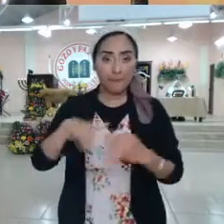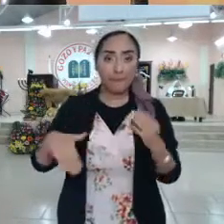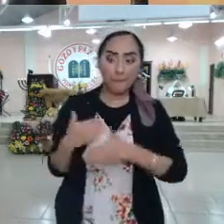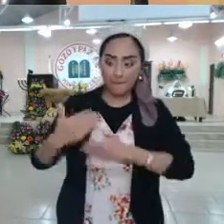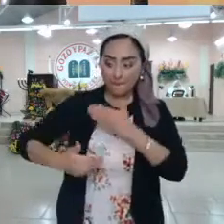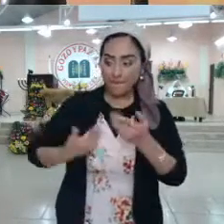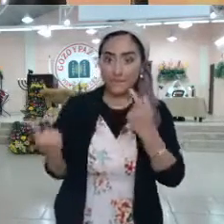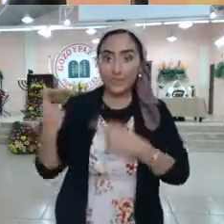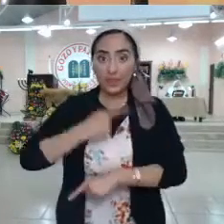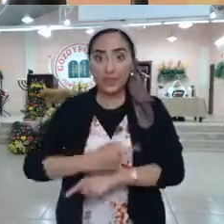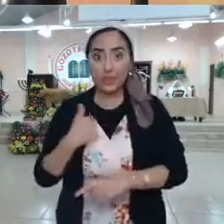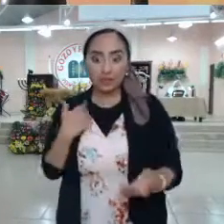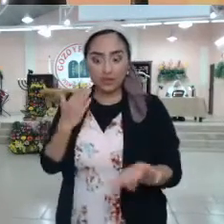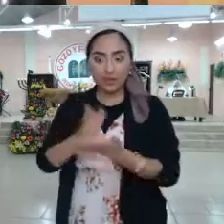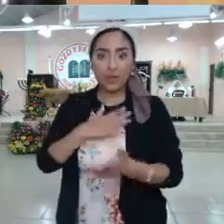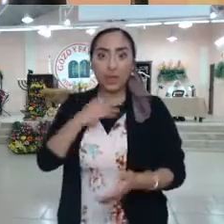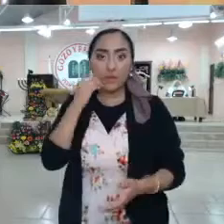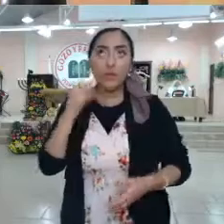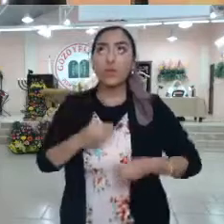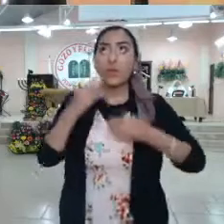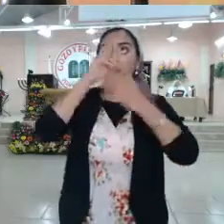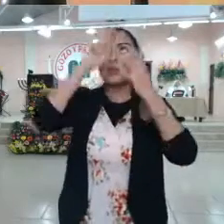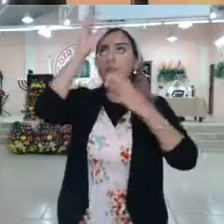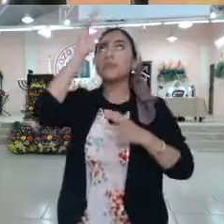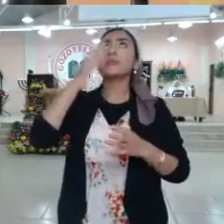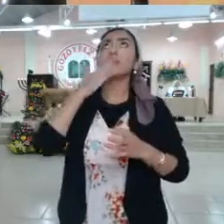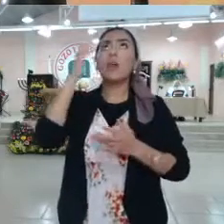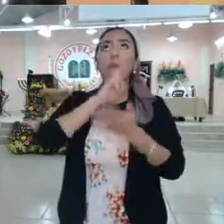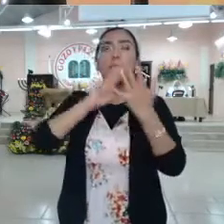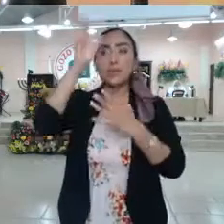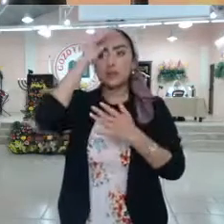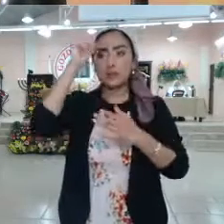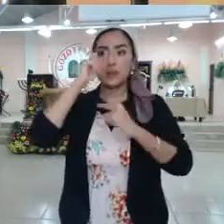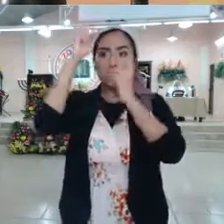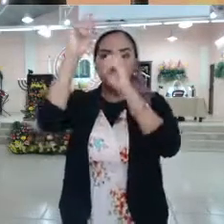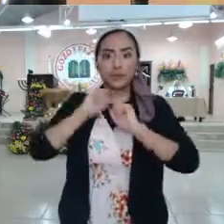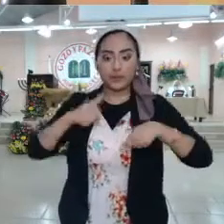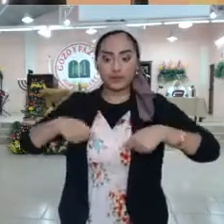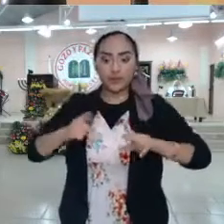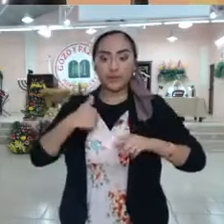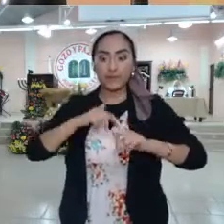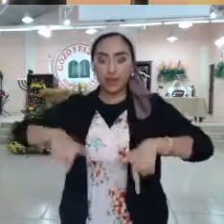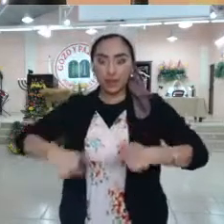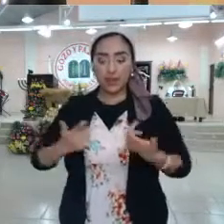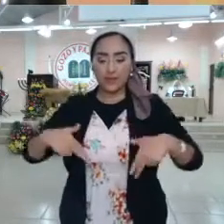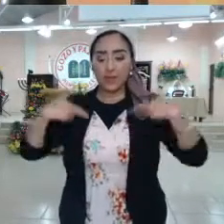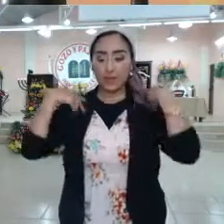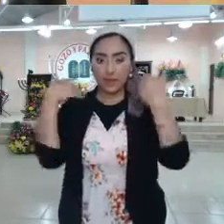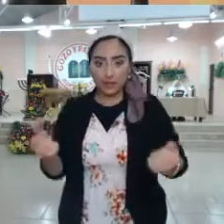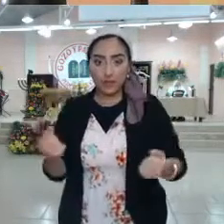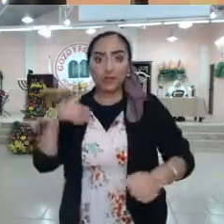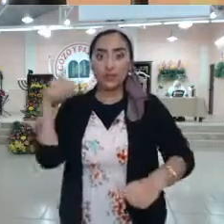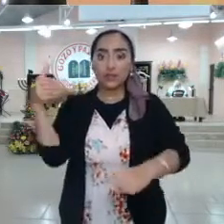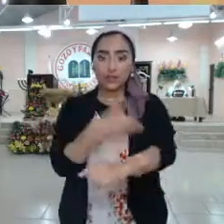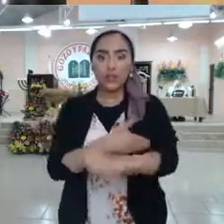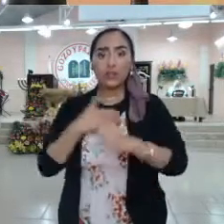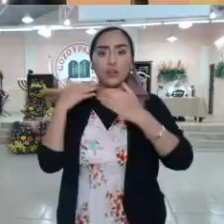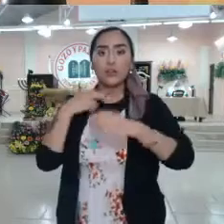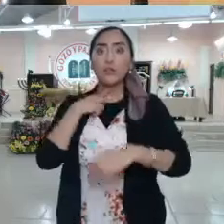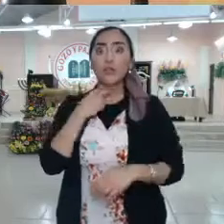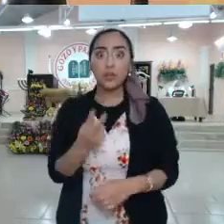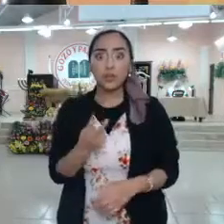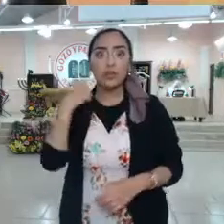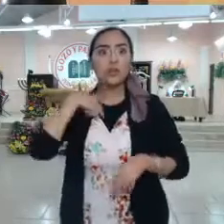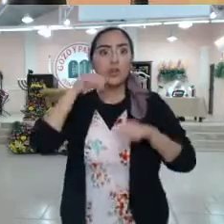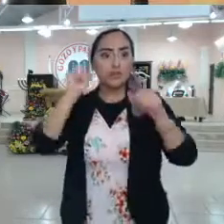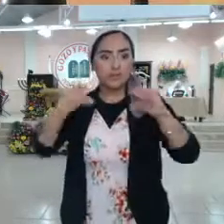días Because during he all of llegado a these mi days, casa y I le have digo, arrived to my "Abacados, te house doy and I toda say, la gana, Abakadash, I porque thank me you so much prestaste because you vida, allowed me salud, life, fuerza, health, voz, strength, para